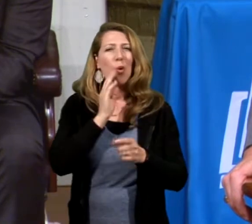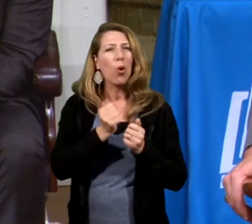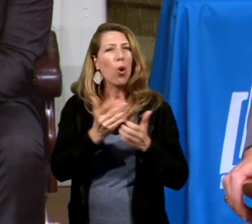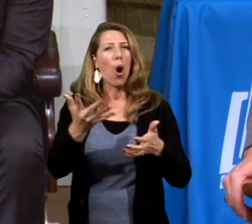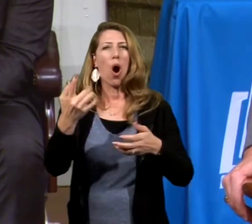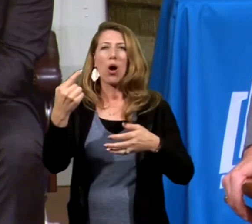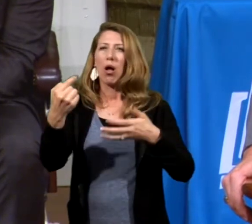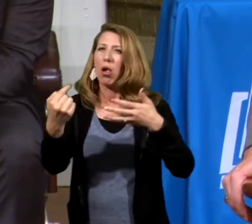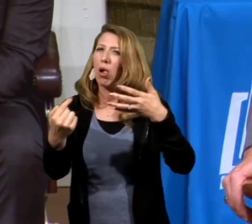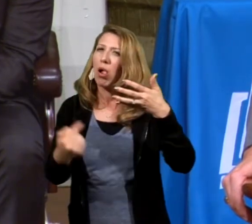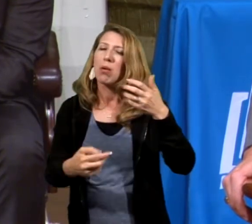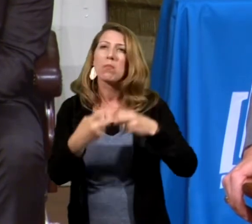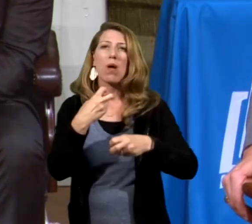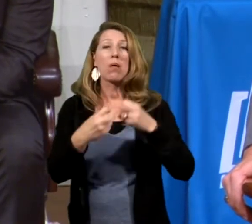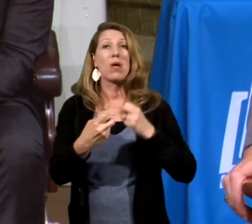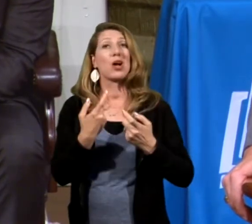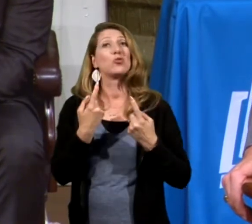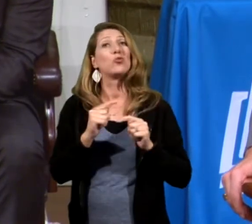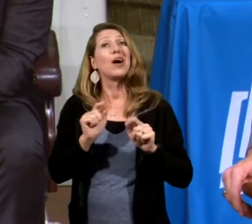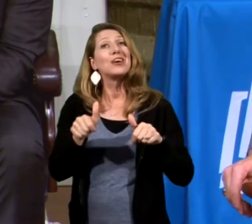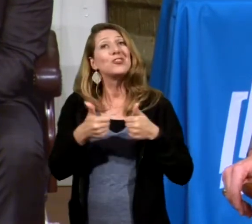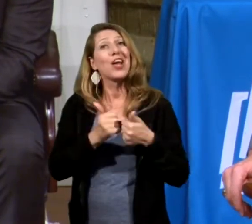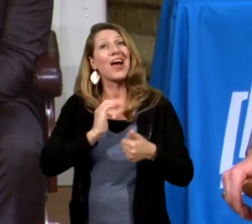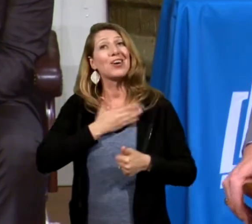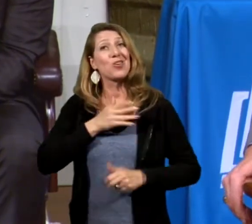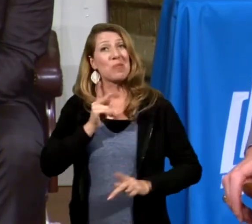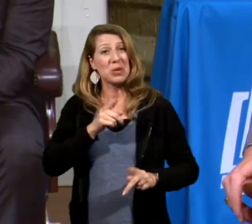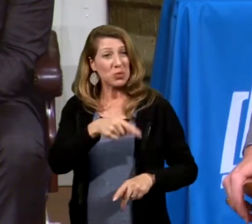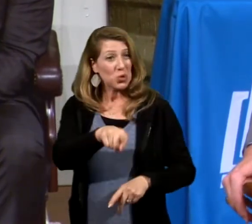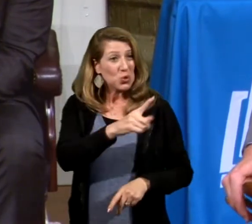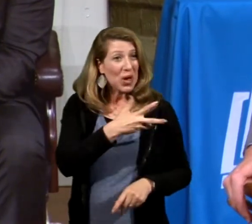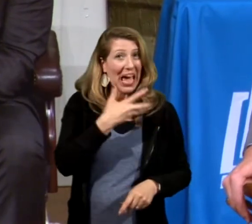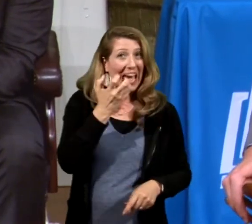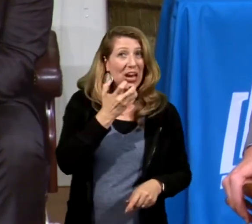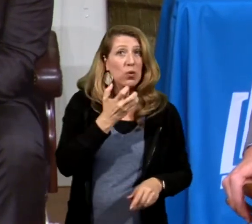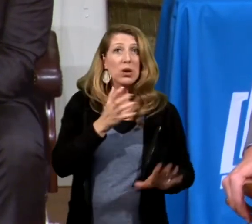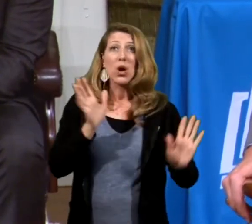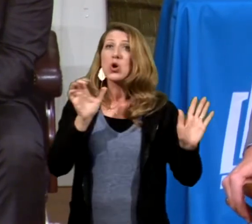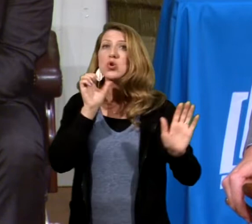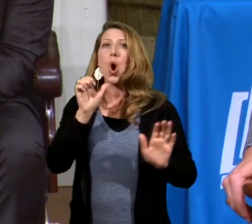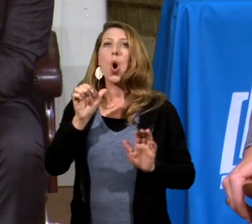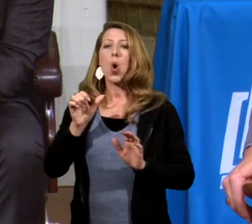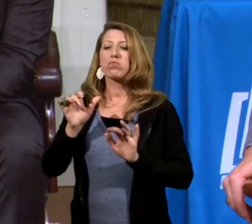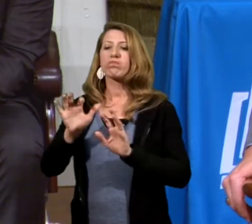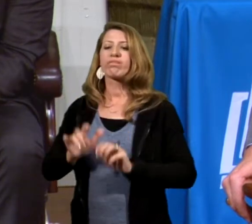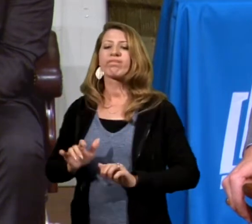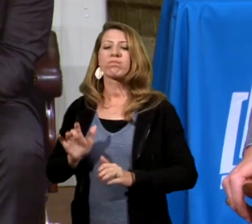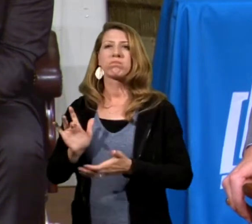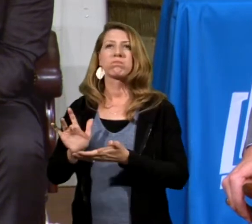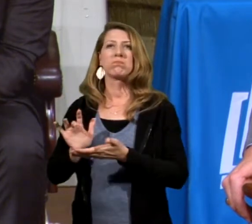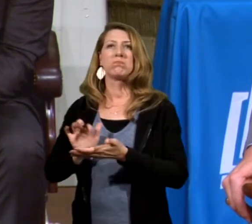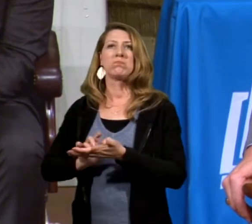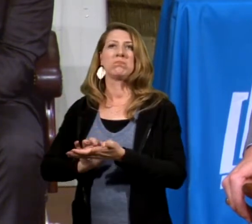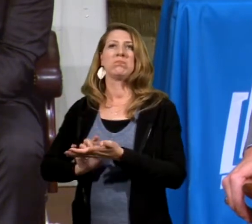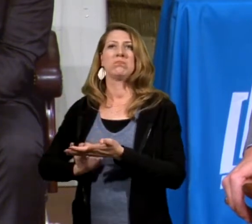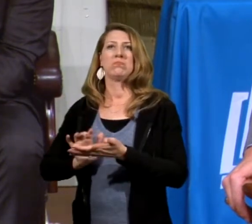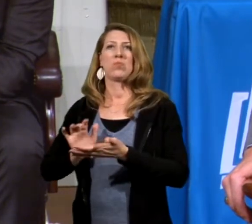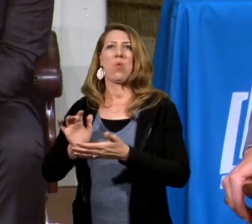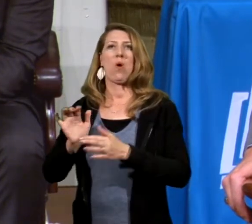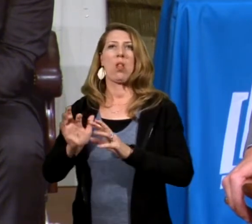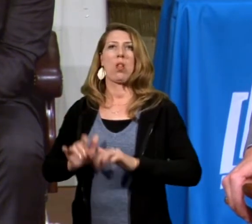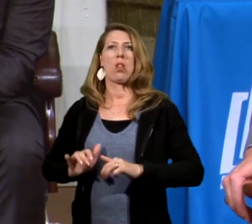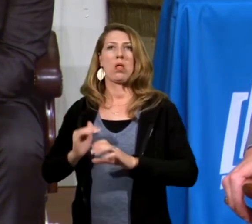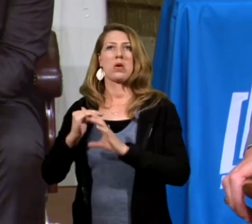I oftentimes challenge our people in our ministry, listen, if you're angry, don't type anything. Don't send an email when you're